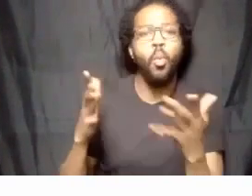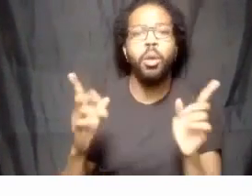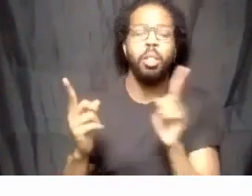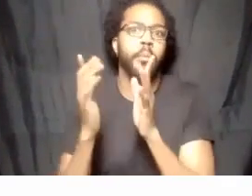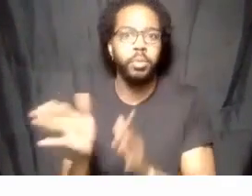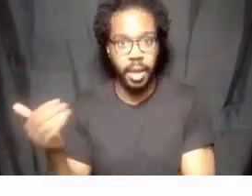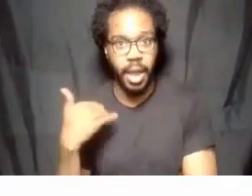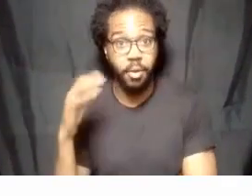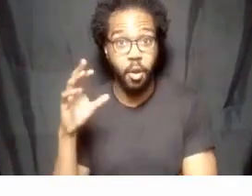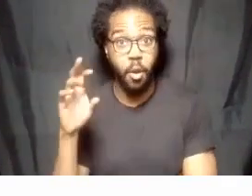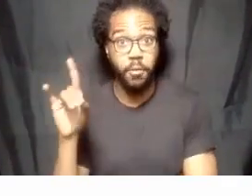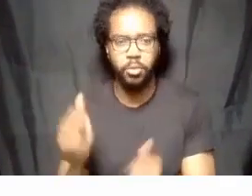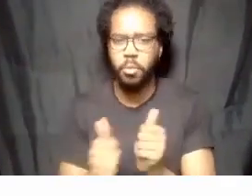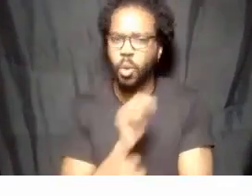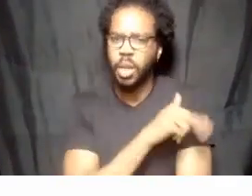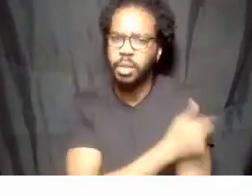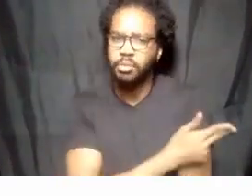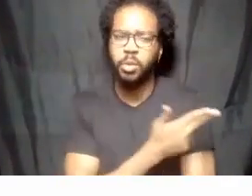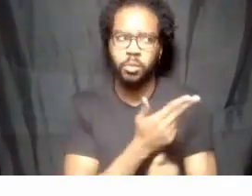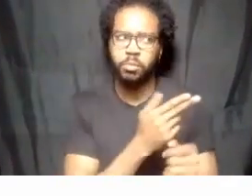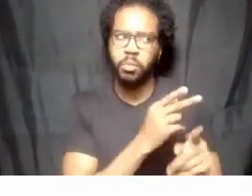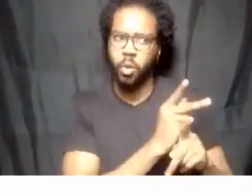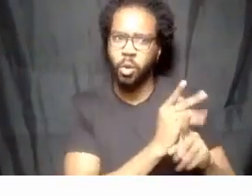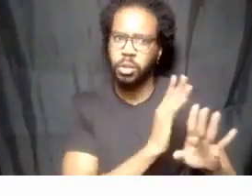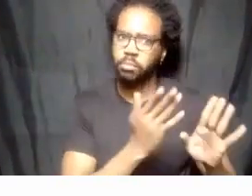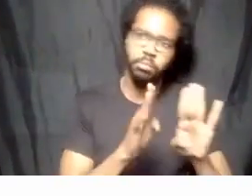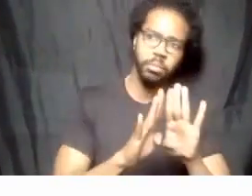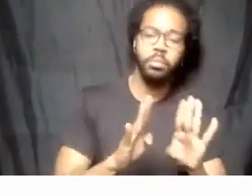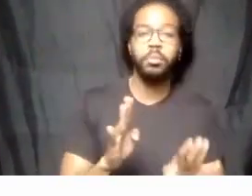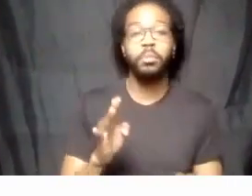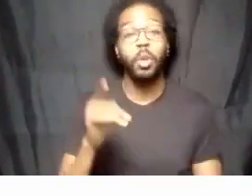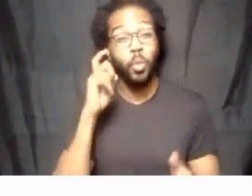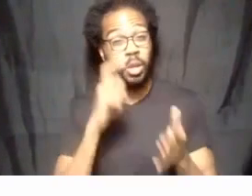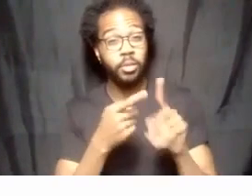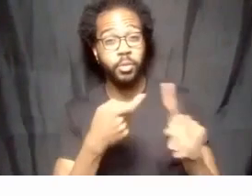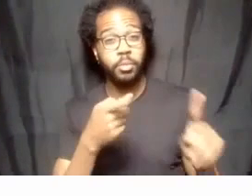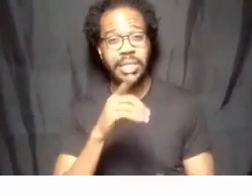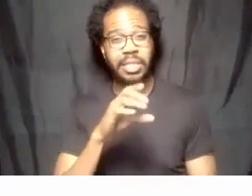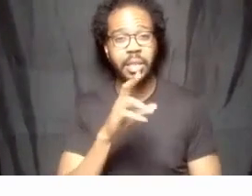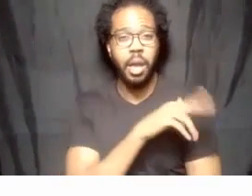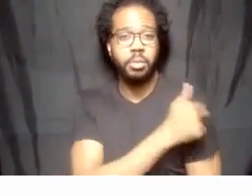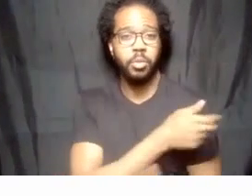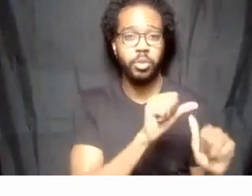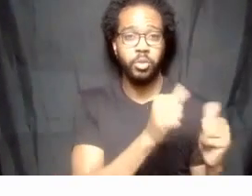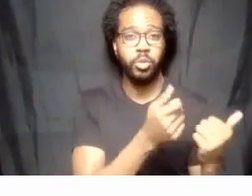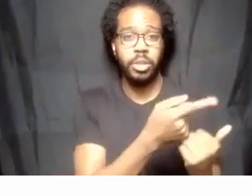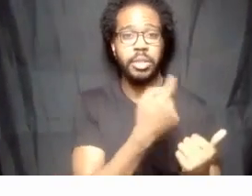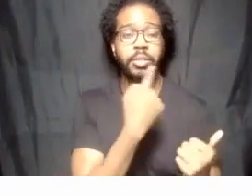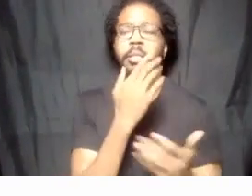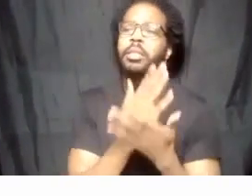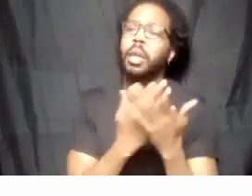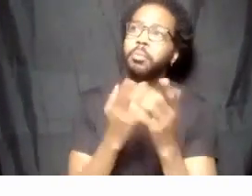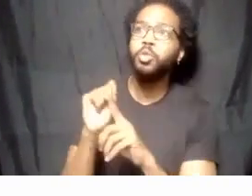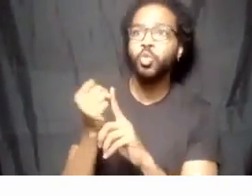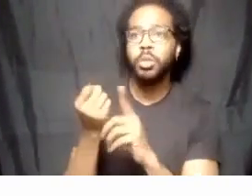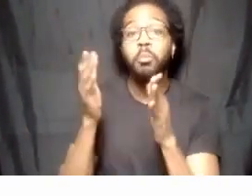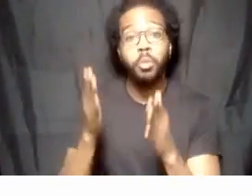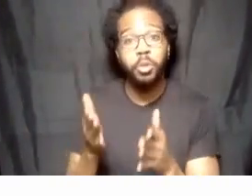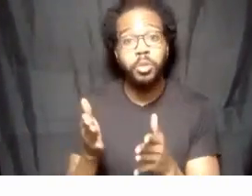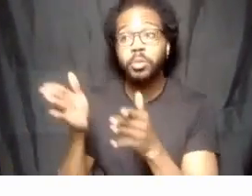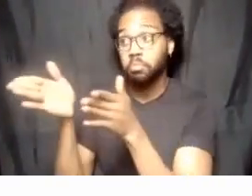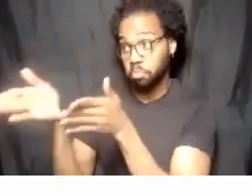they are being very cautious. There was recognition by the DC Hospital Association that there are circumstances where a person with